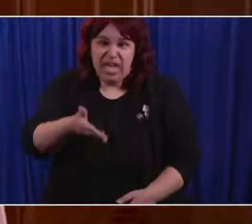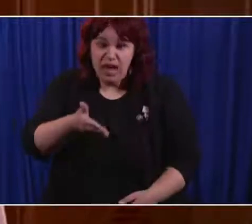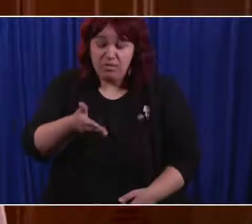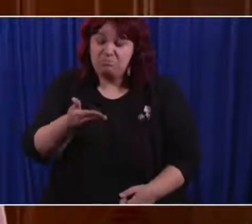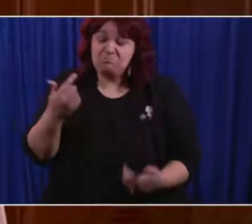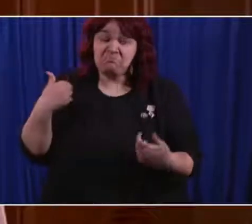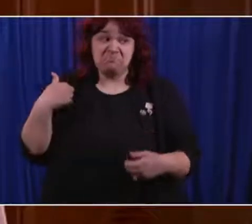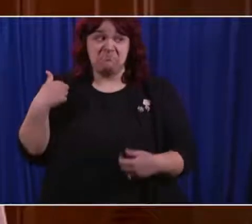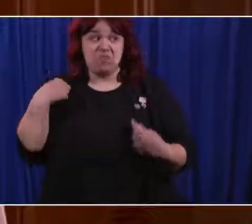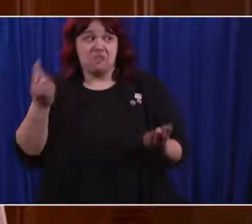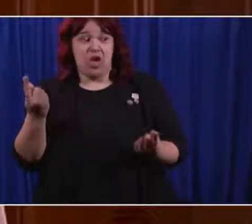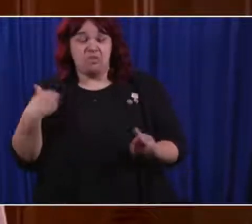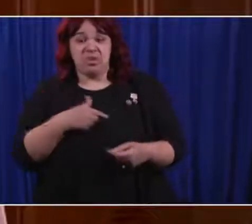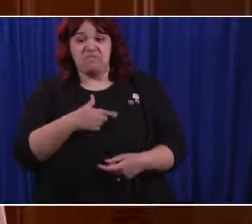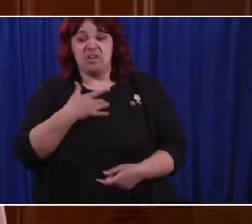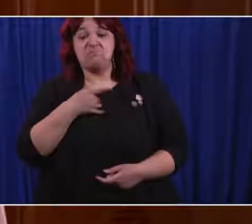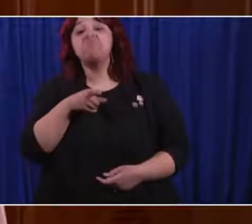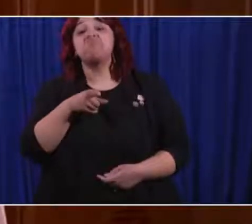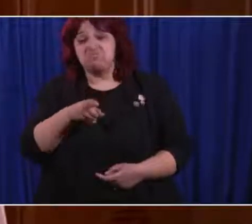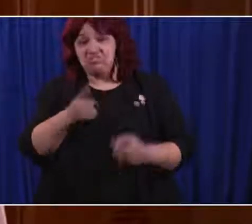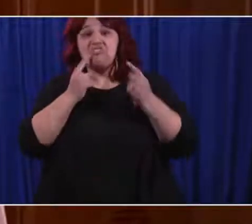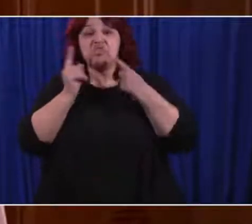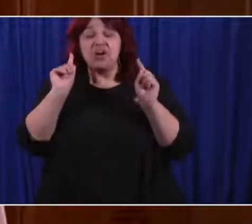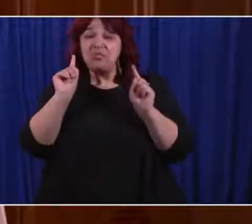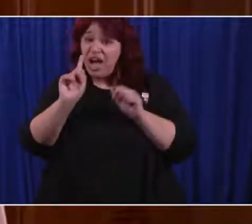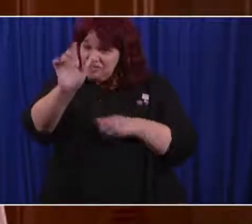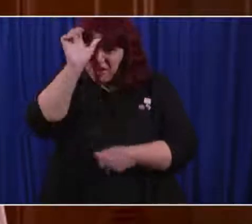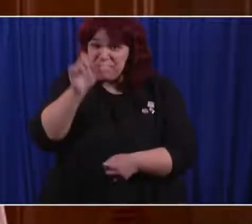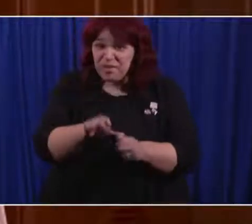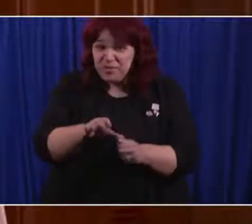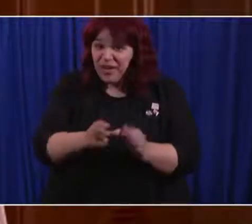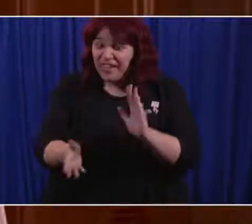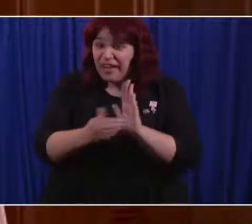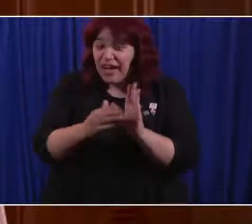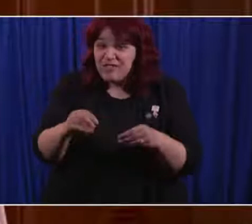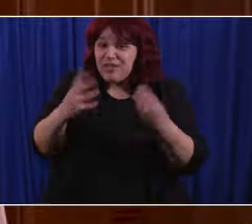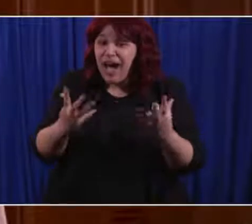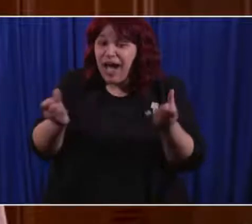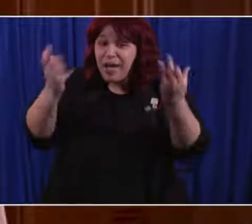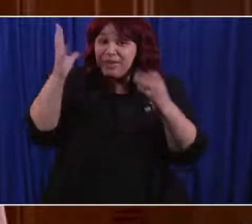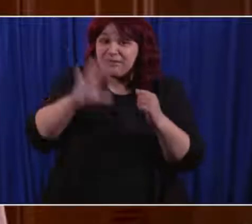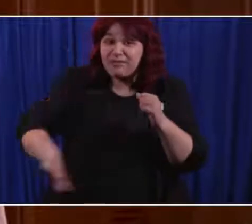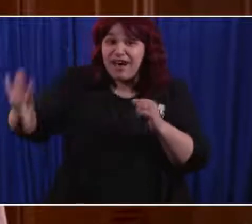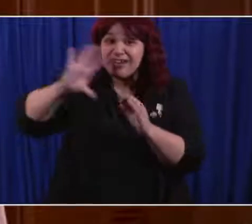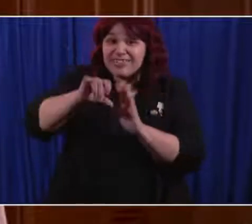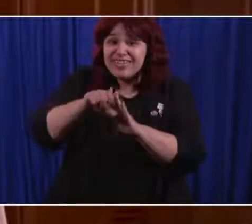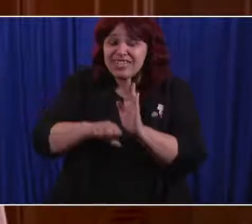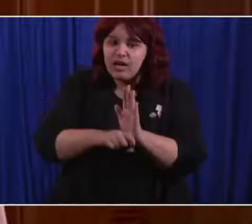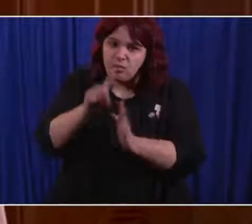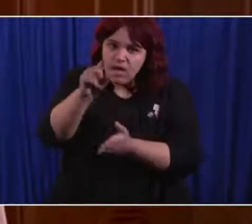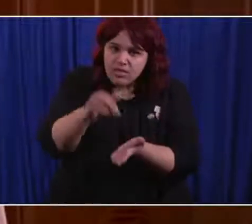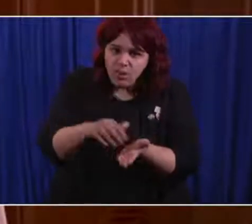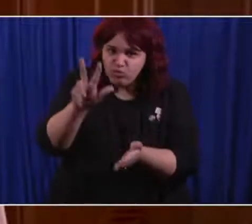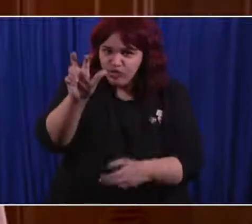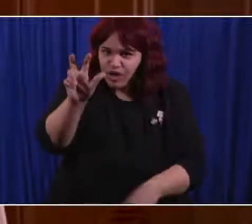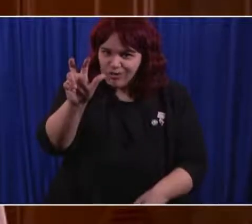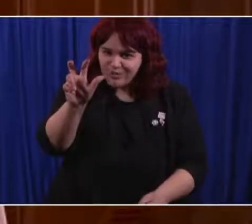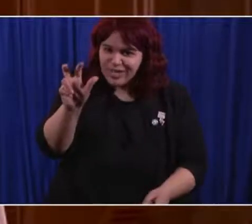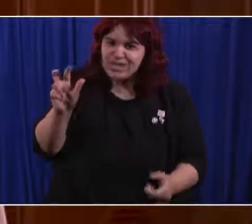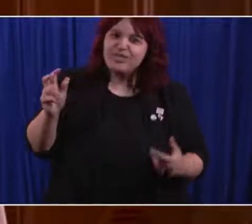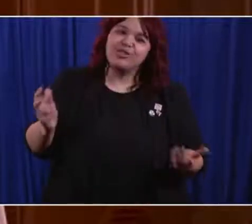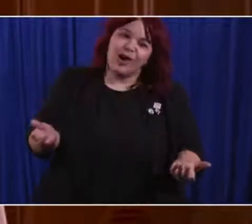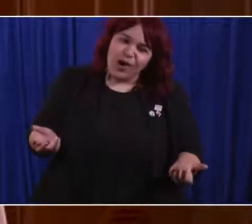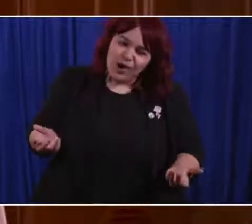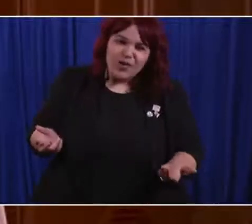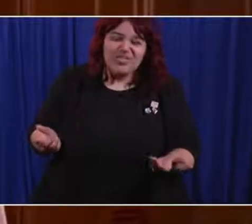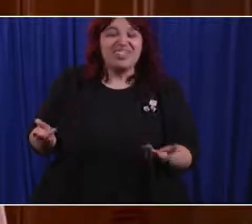worked. But with 1,300 places, there's bound to be some that don't take it up as quick as